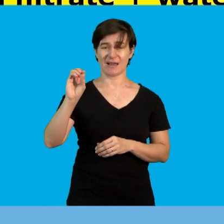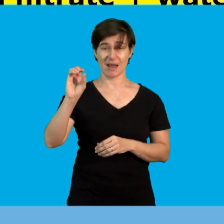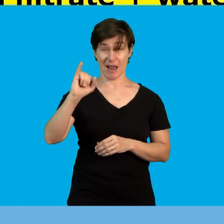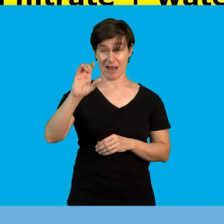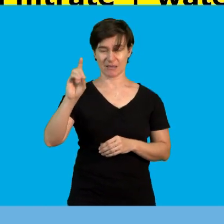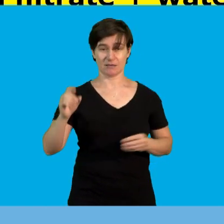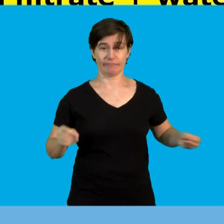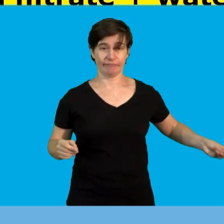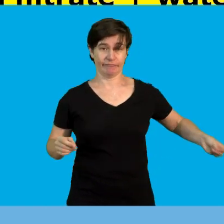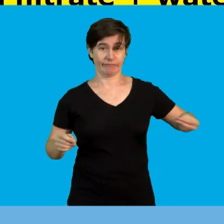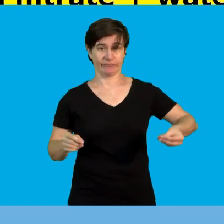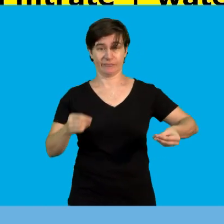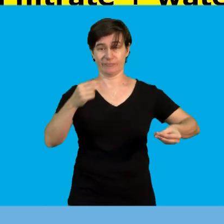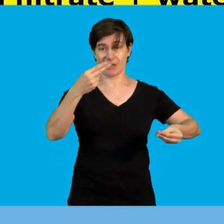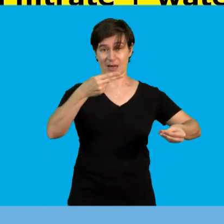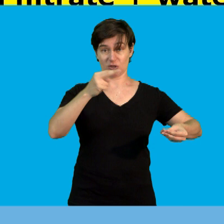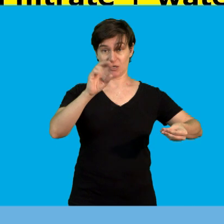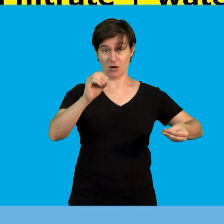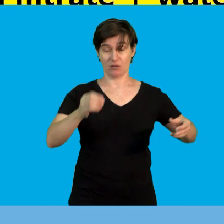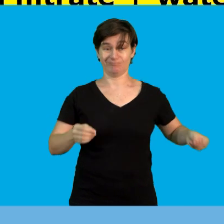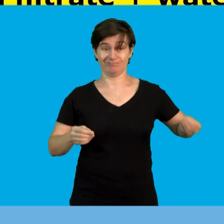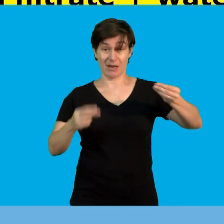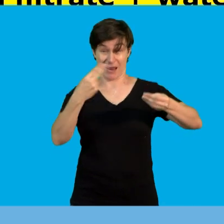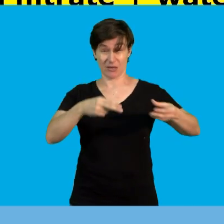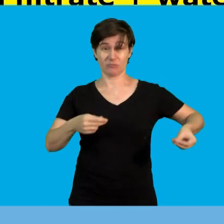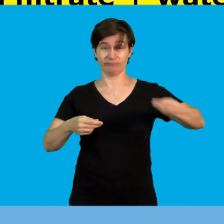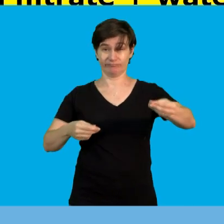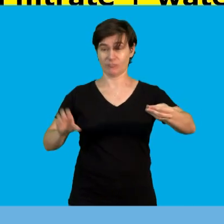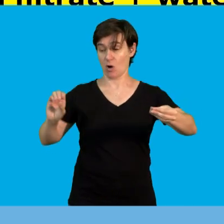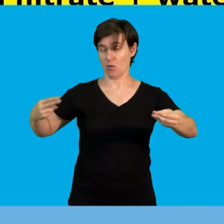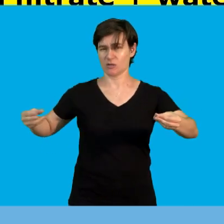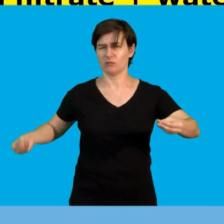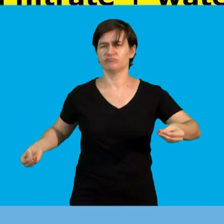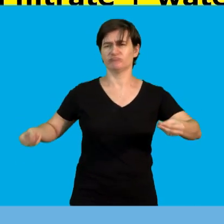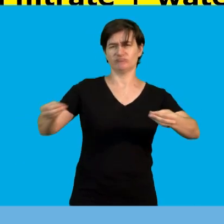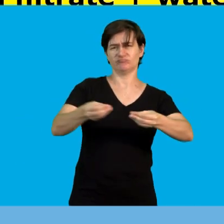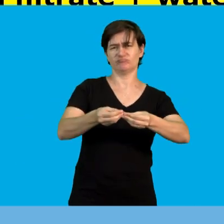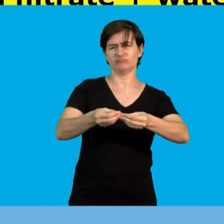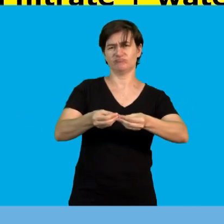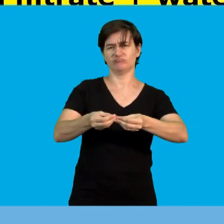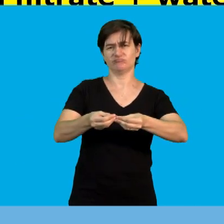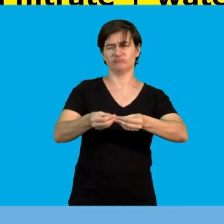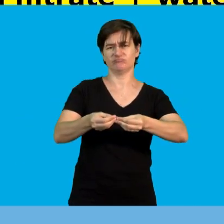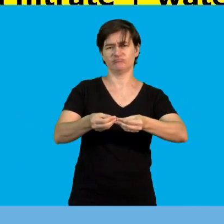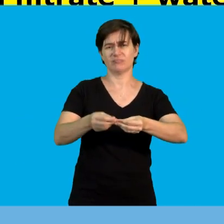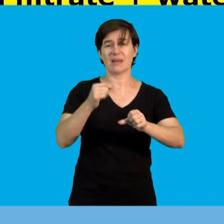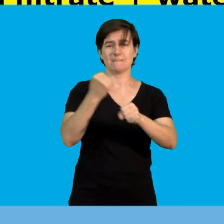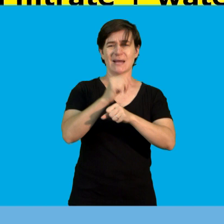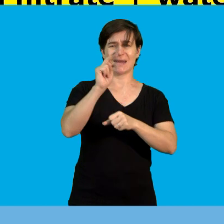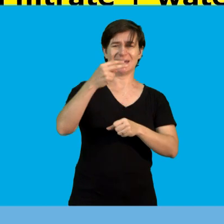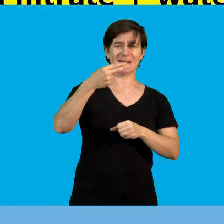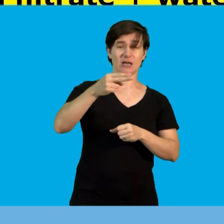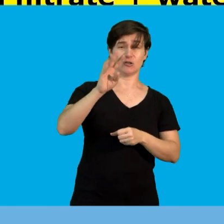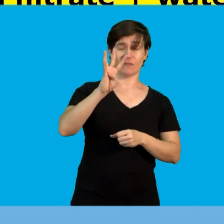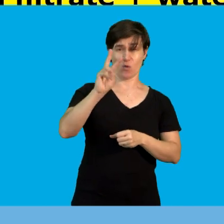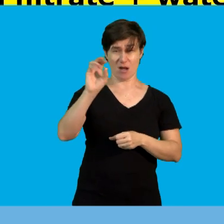to be donated there, then the OH and the H are going to combine and form the water. Then the remainder is going to be the salt.